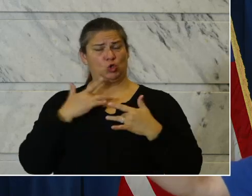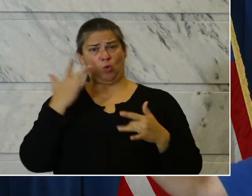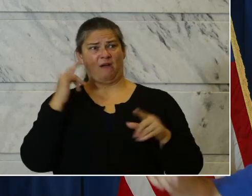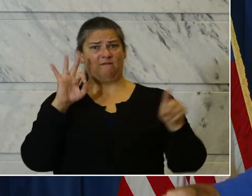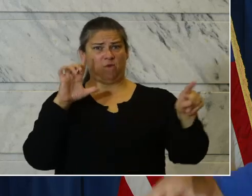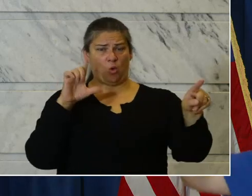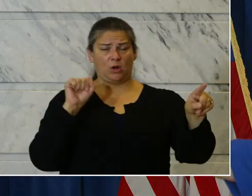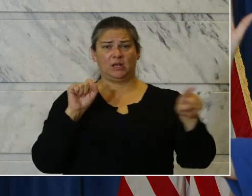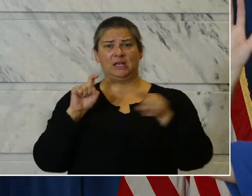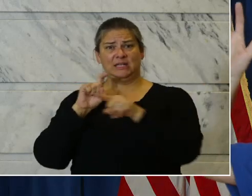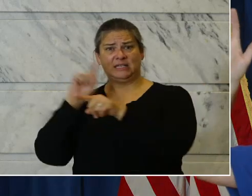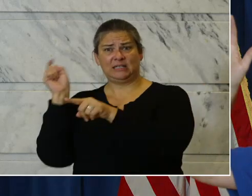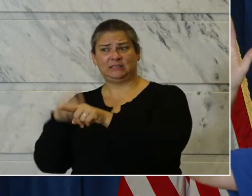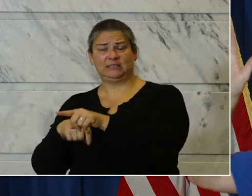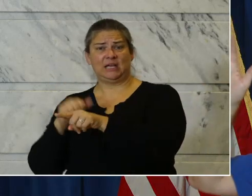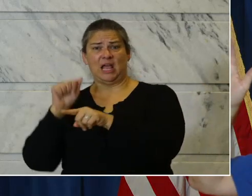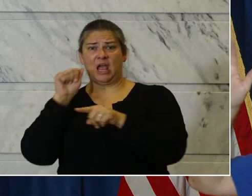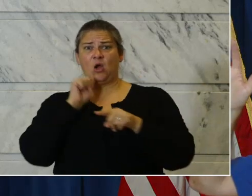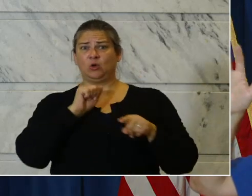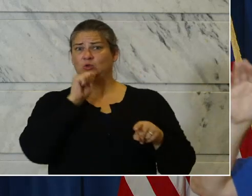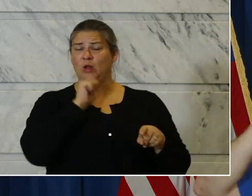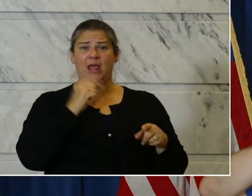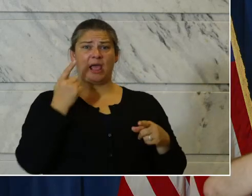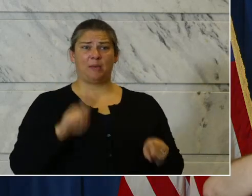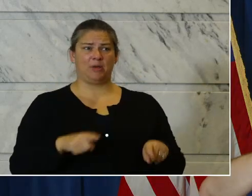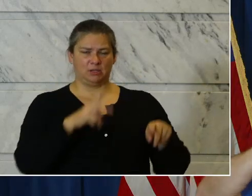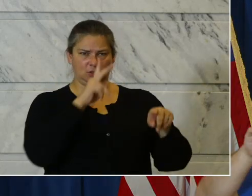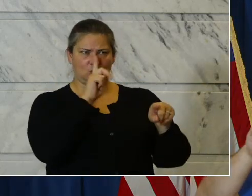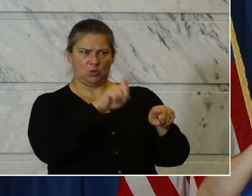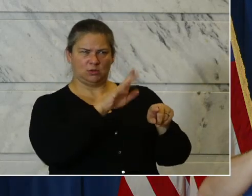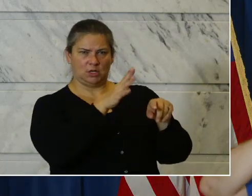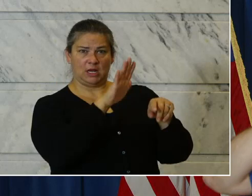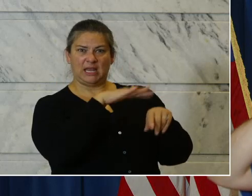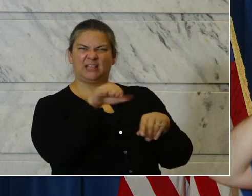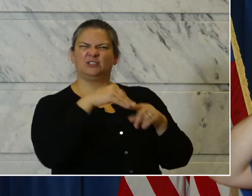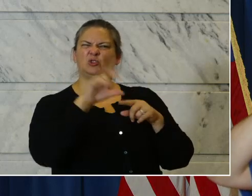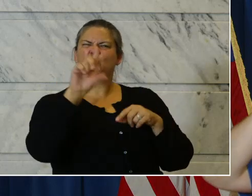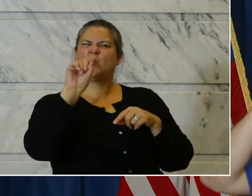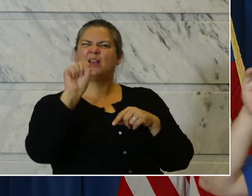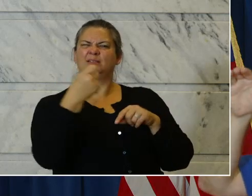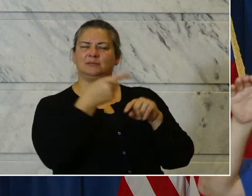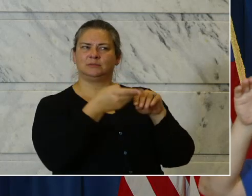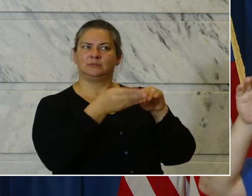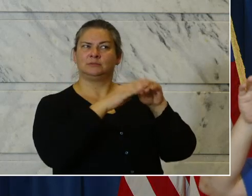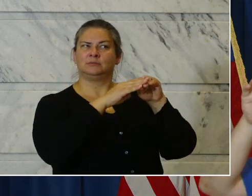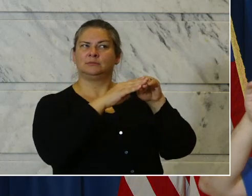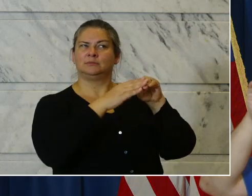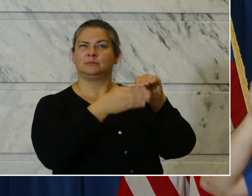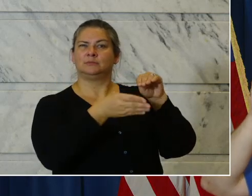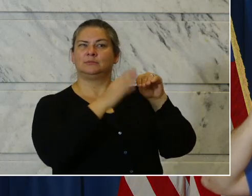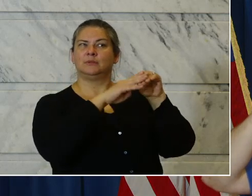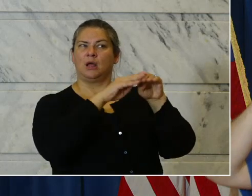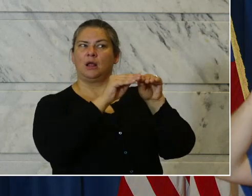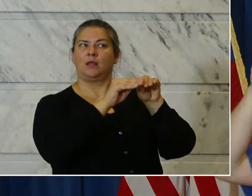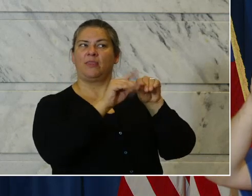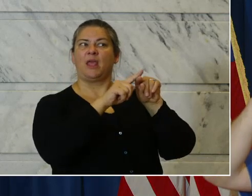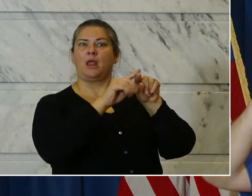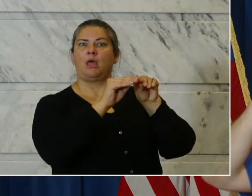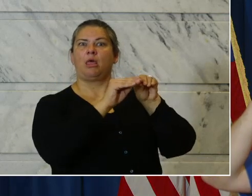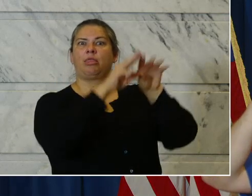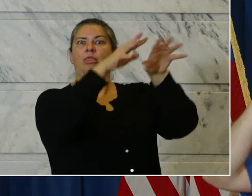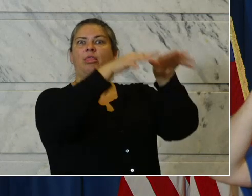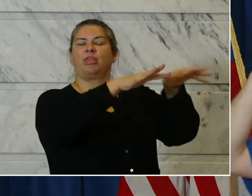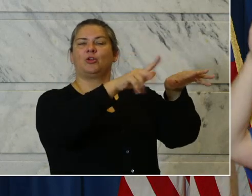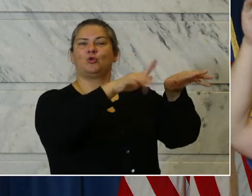and Arizona before their last big increase, because you see it in kids in their 20s, and then their parents or just a slightly